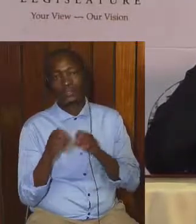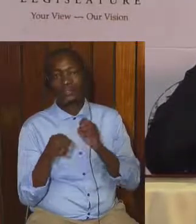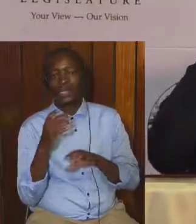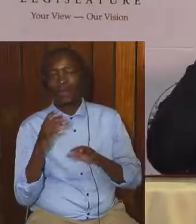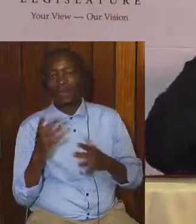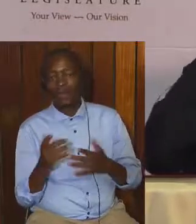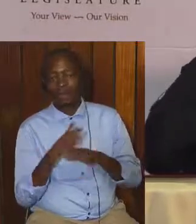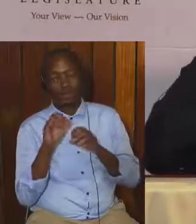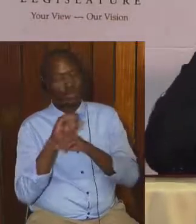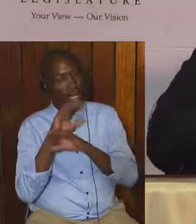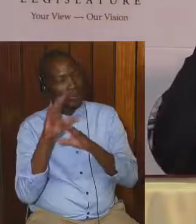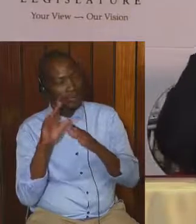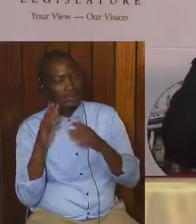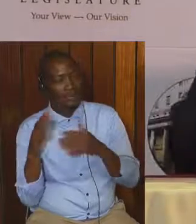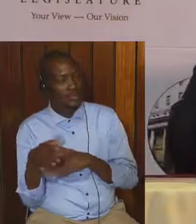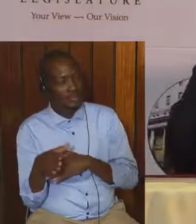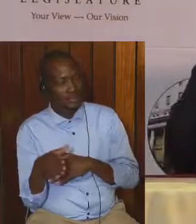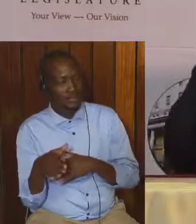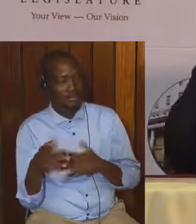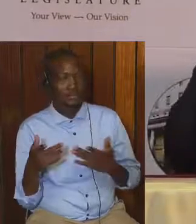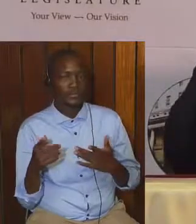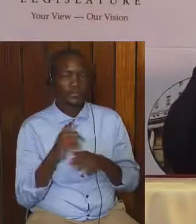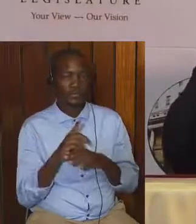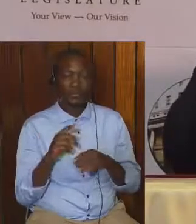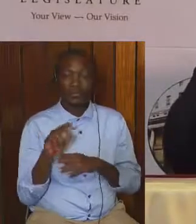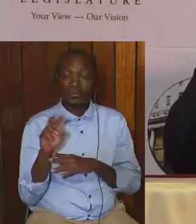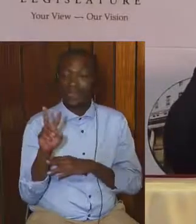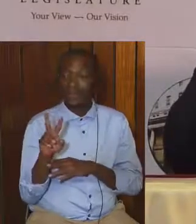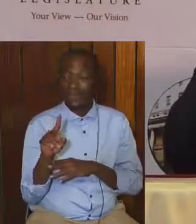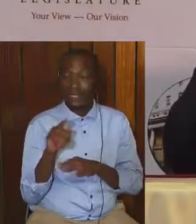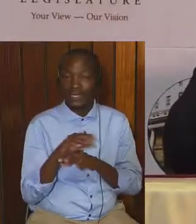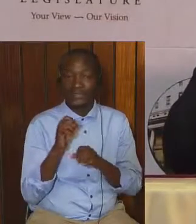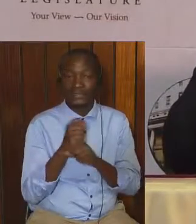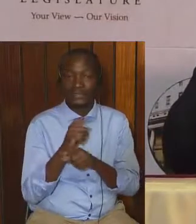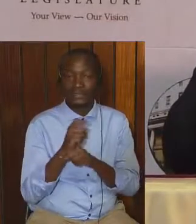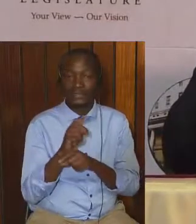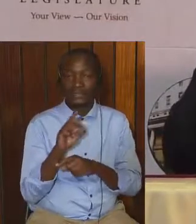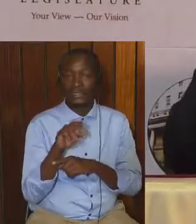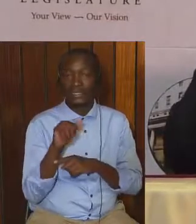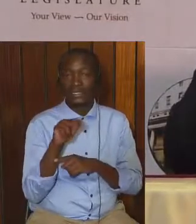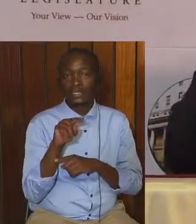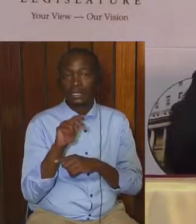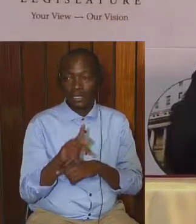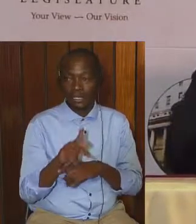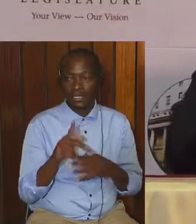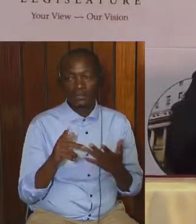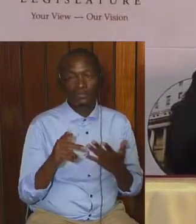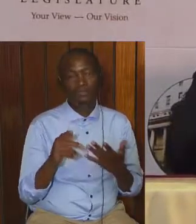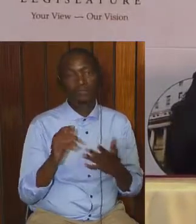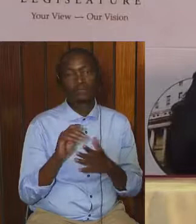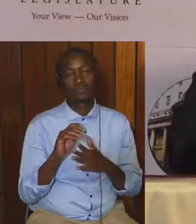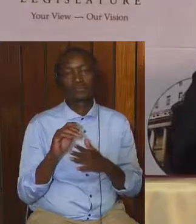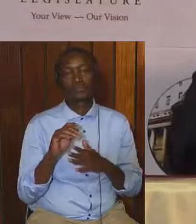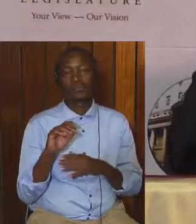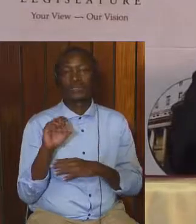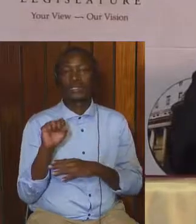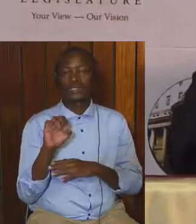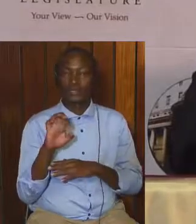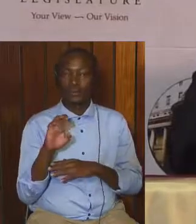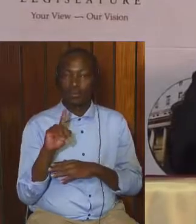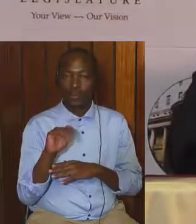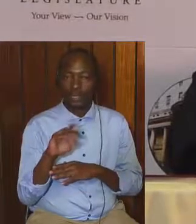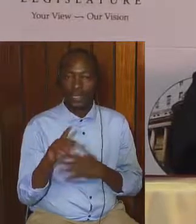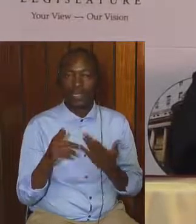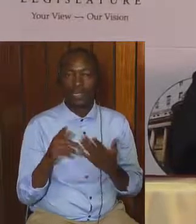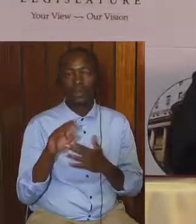there is no clarity, especially the Vereeniging taxi rank, Sebokeng, Bophelong.